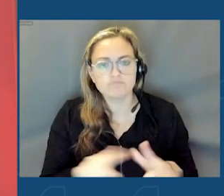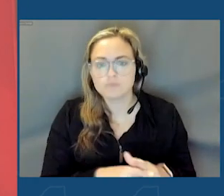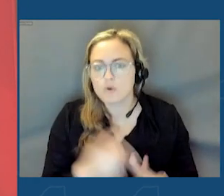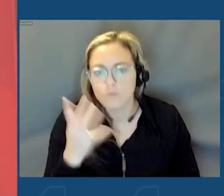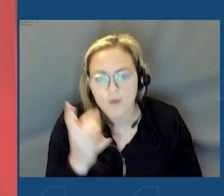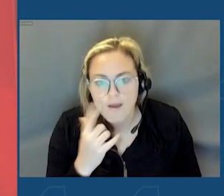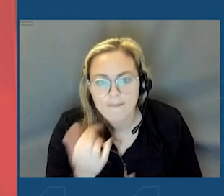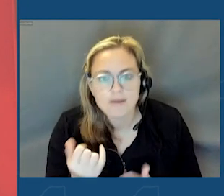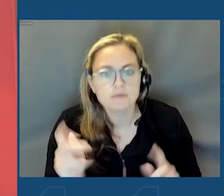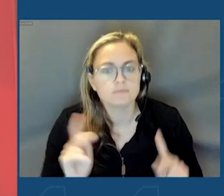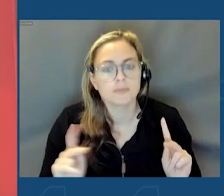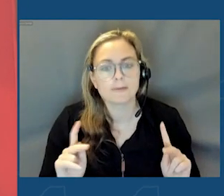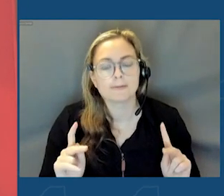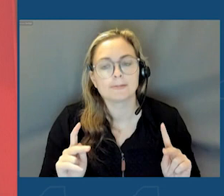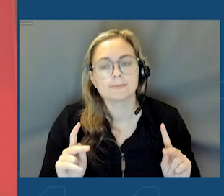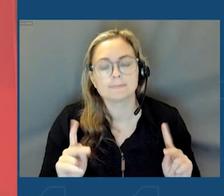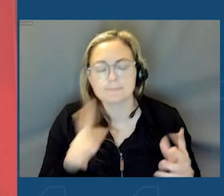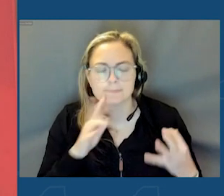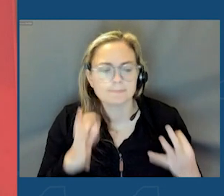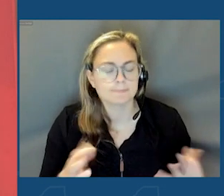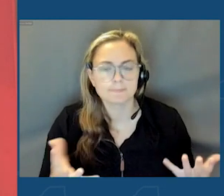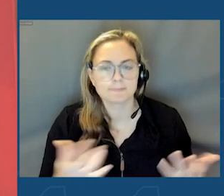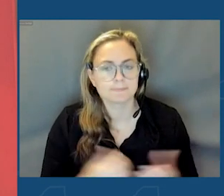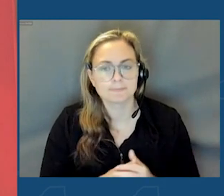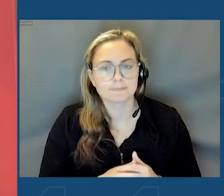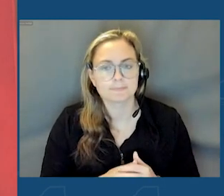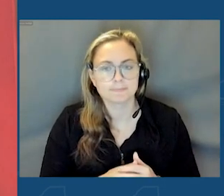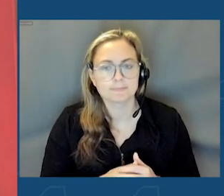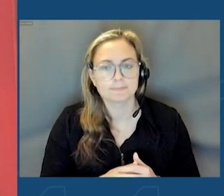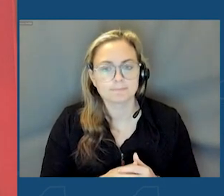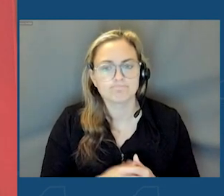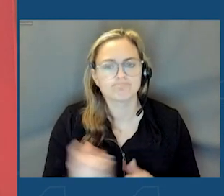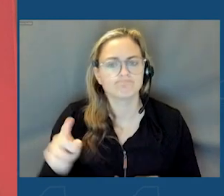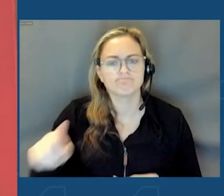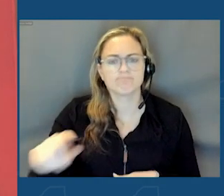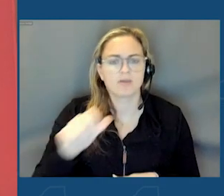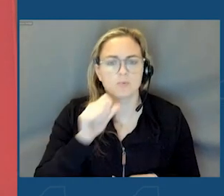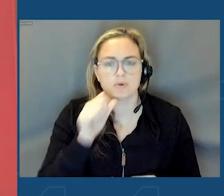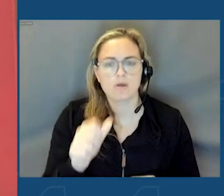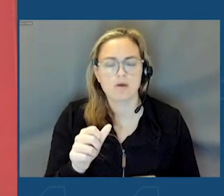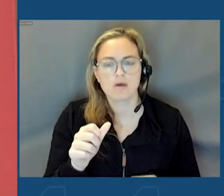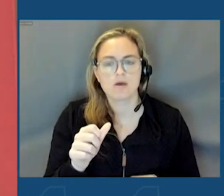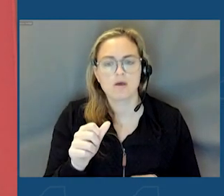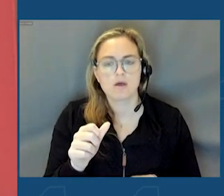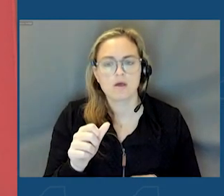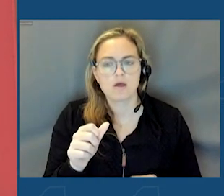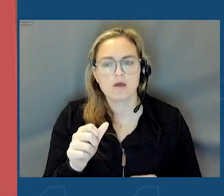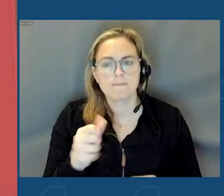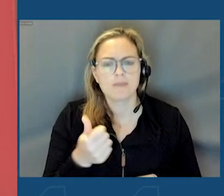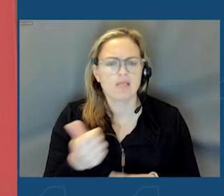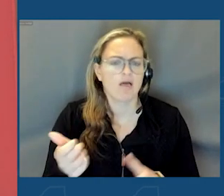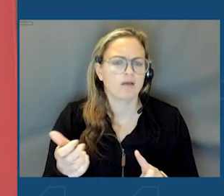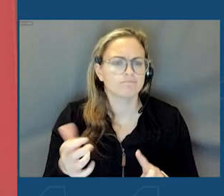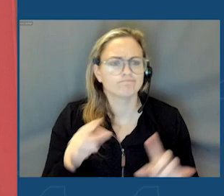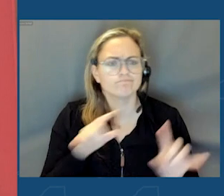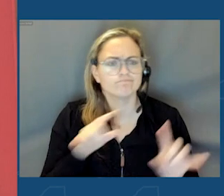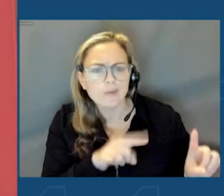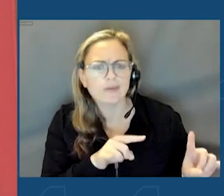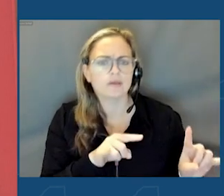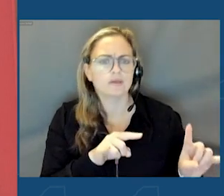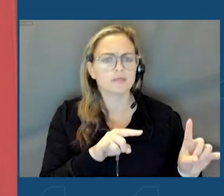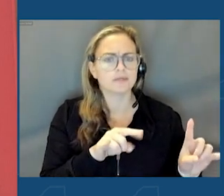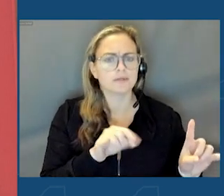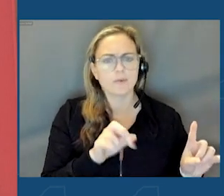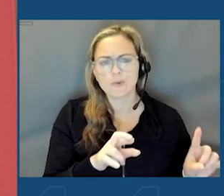people decided they were not going to be pushed around, bowled over, or